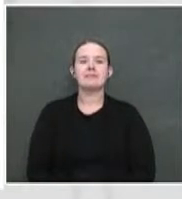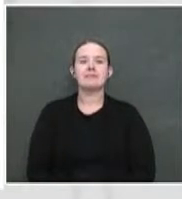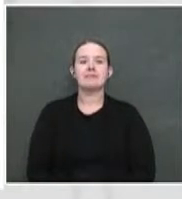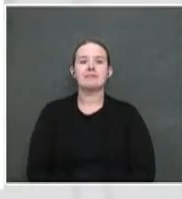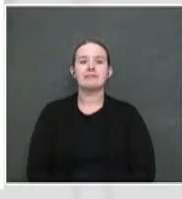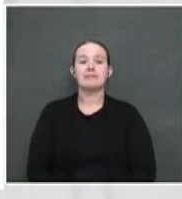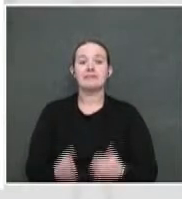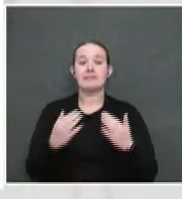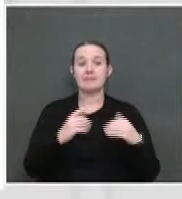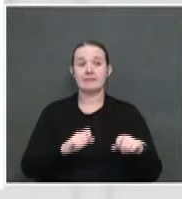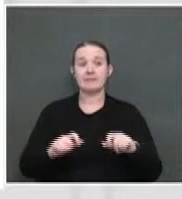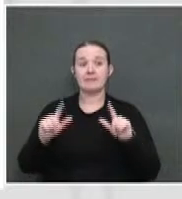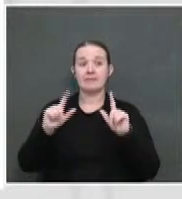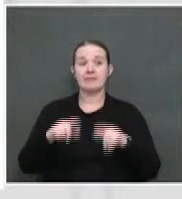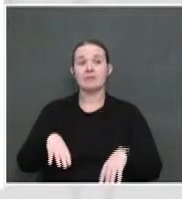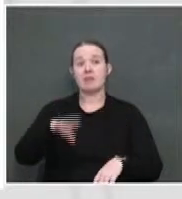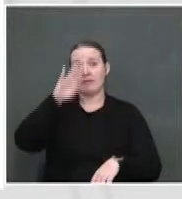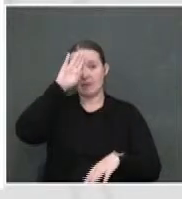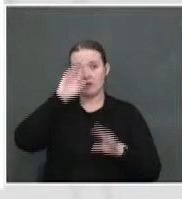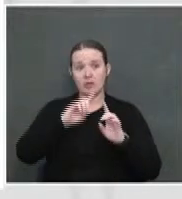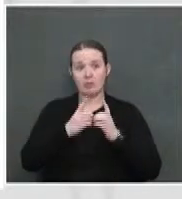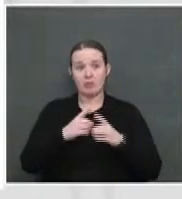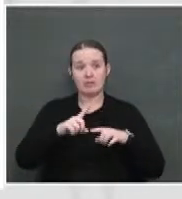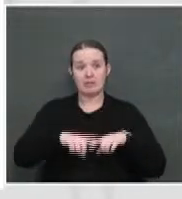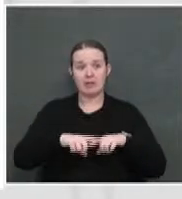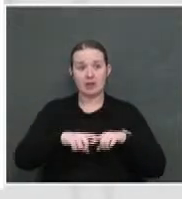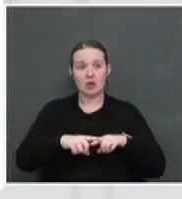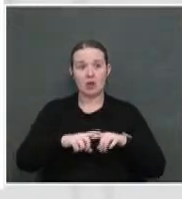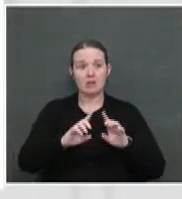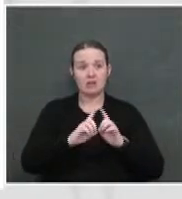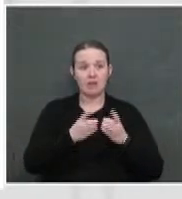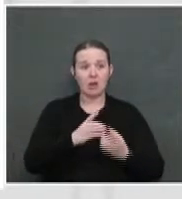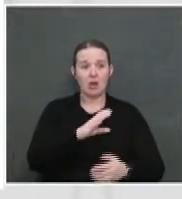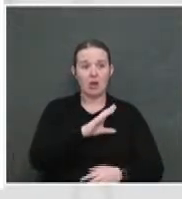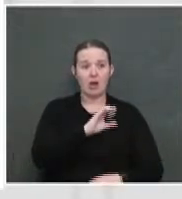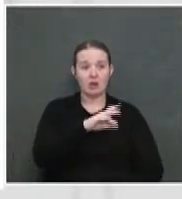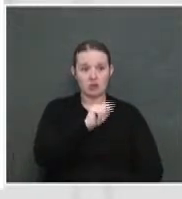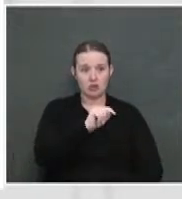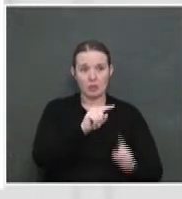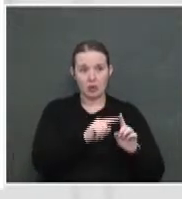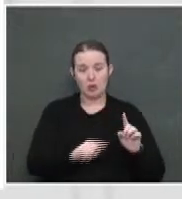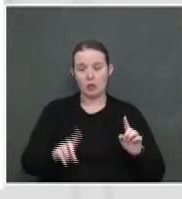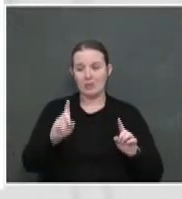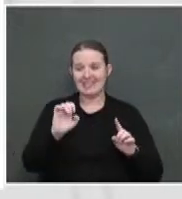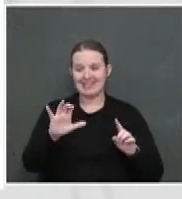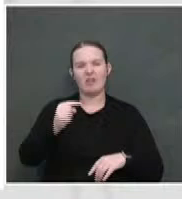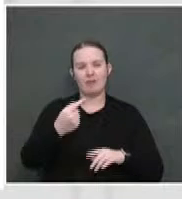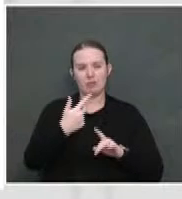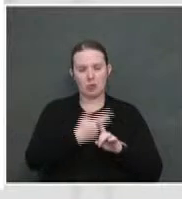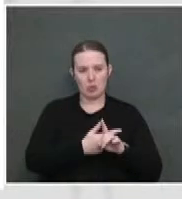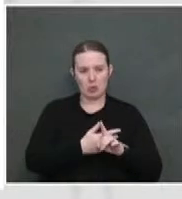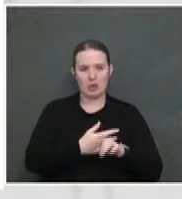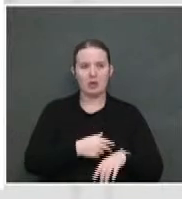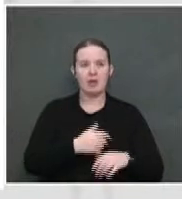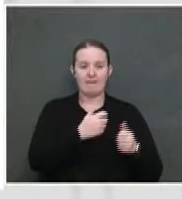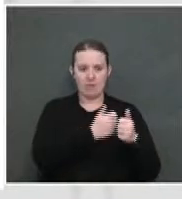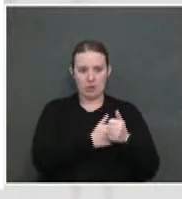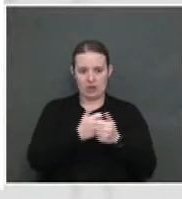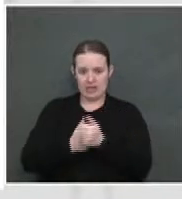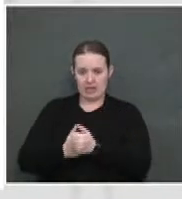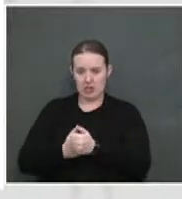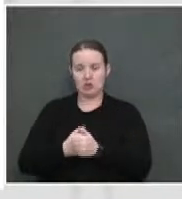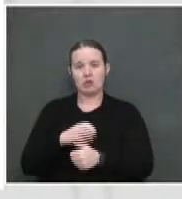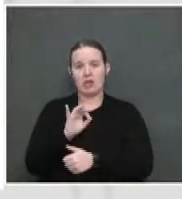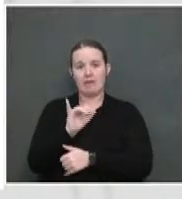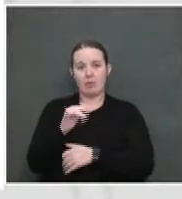So this next slide is SAFD responses by division, first quarter, October through December. First quarter of each fiscal